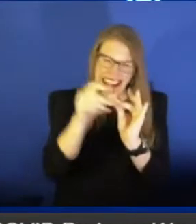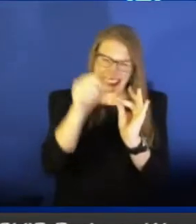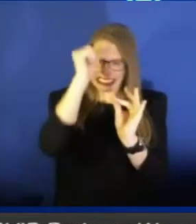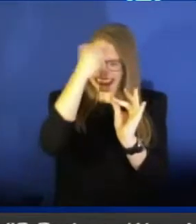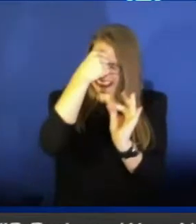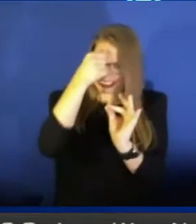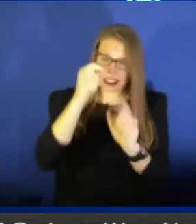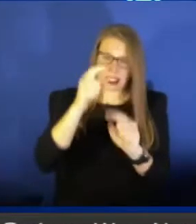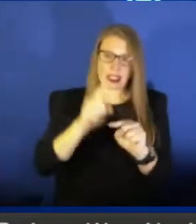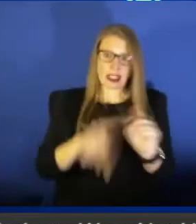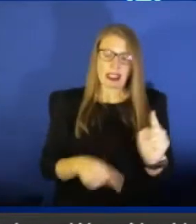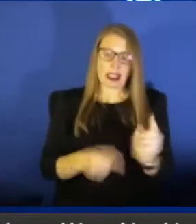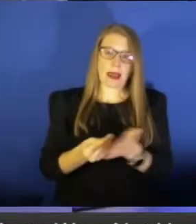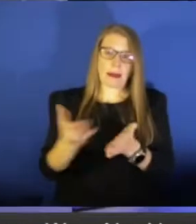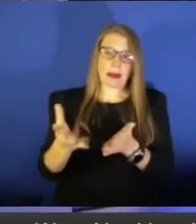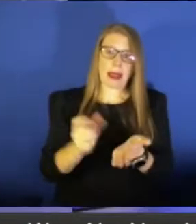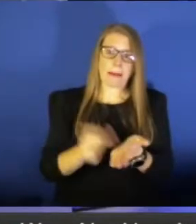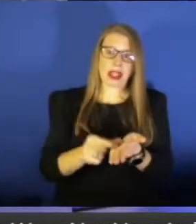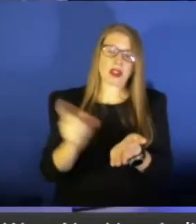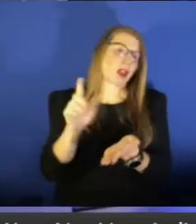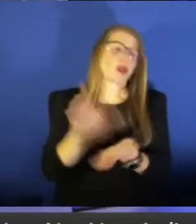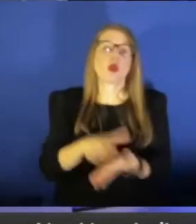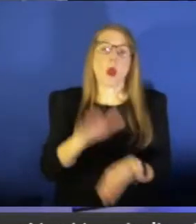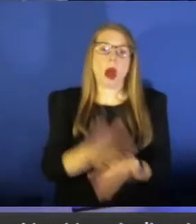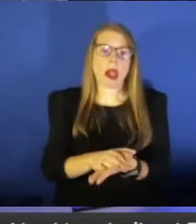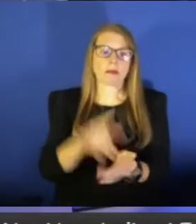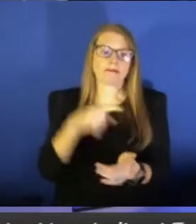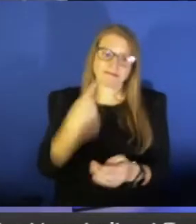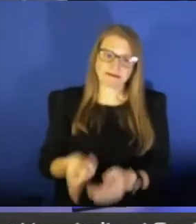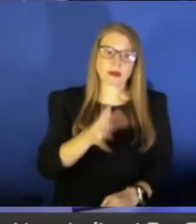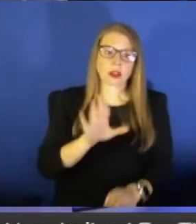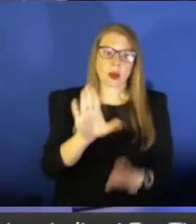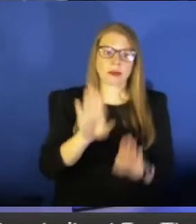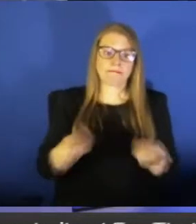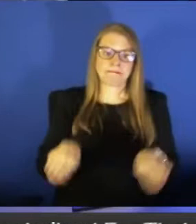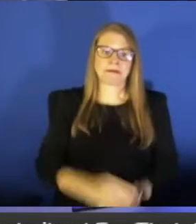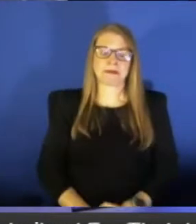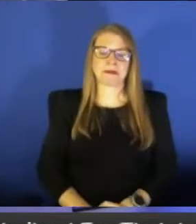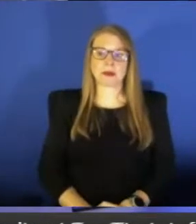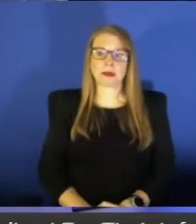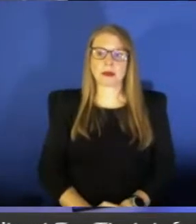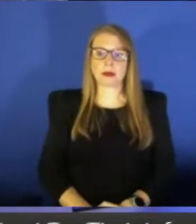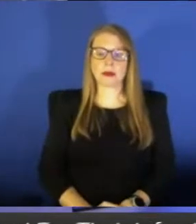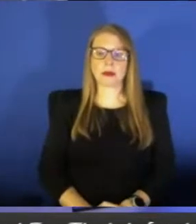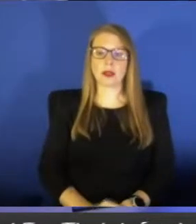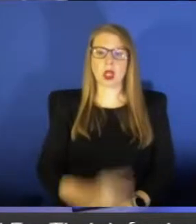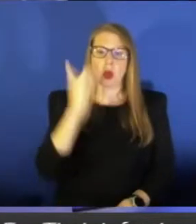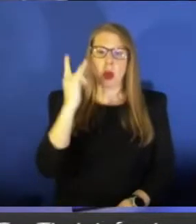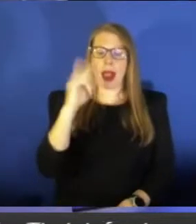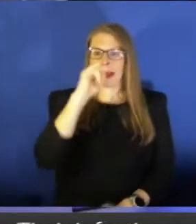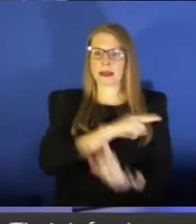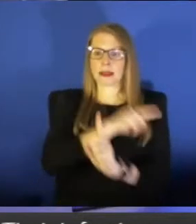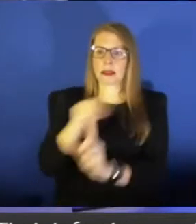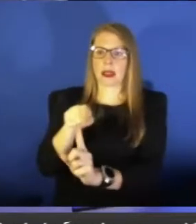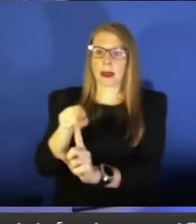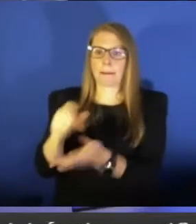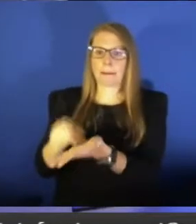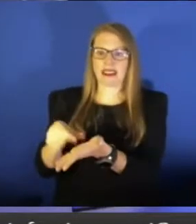to 73 in 2021, and we are already well on track to stay pretty similar to last year.